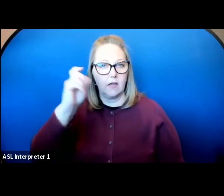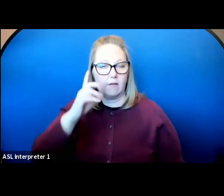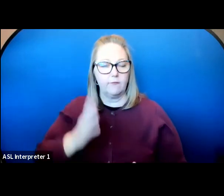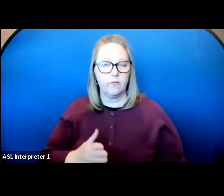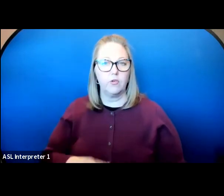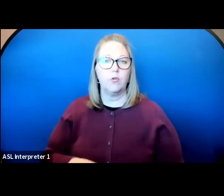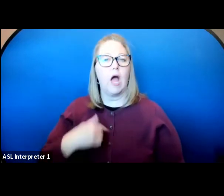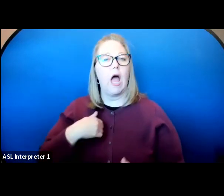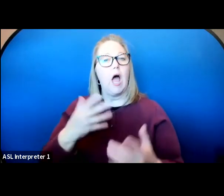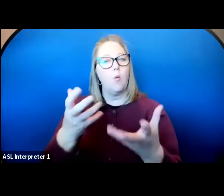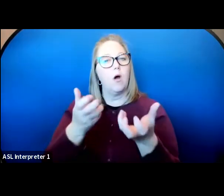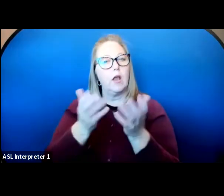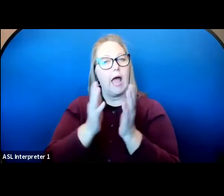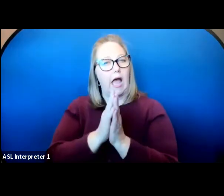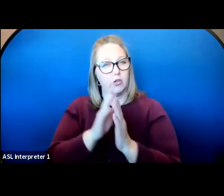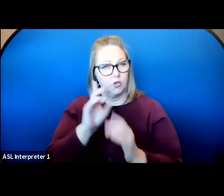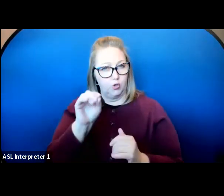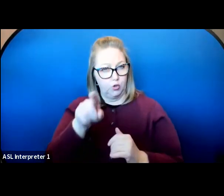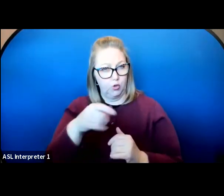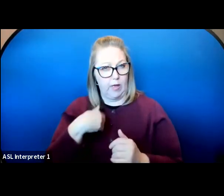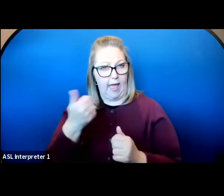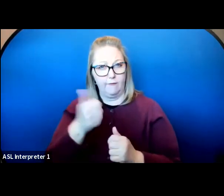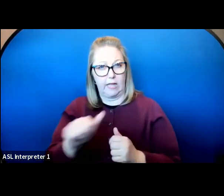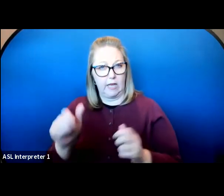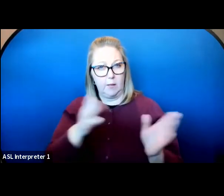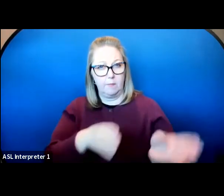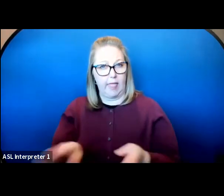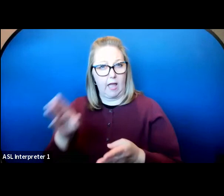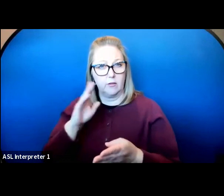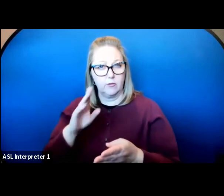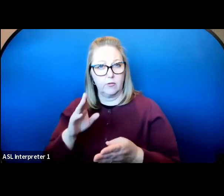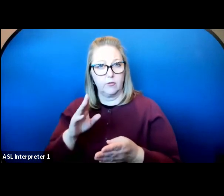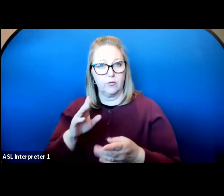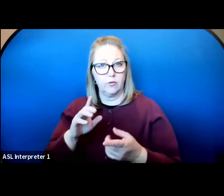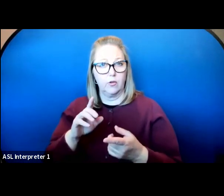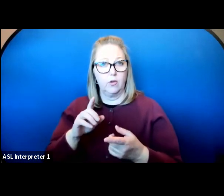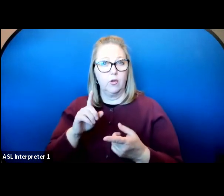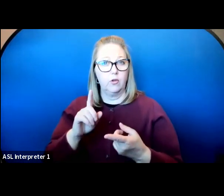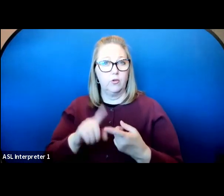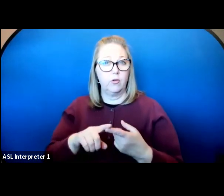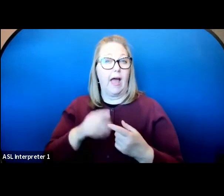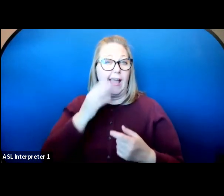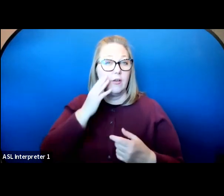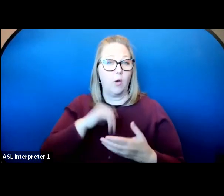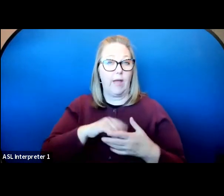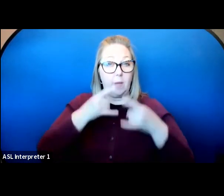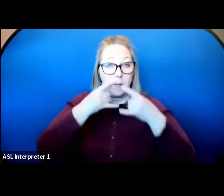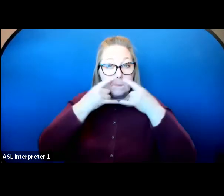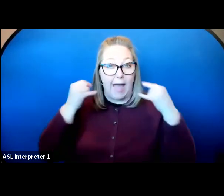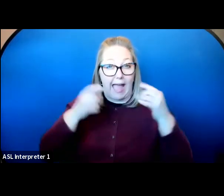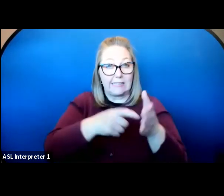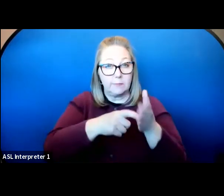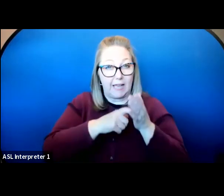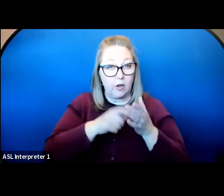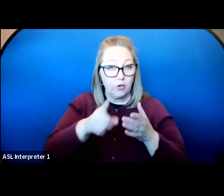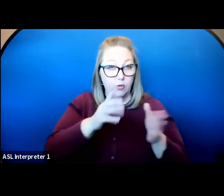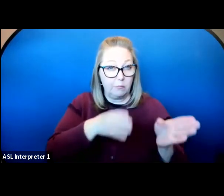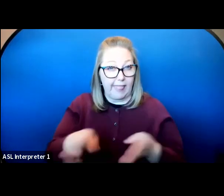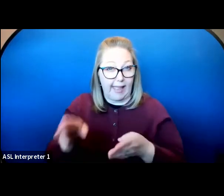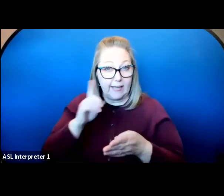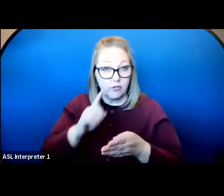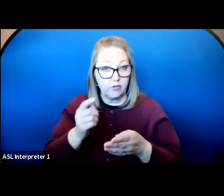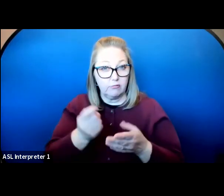to ask if you have any plans to lift the state's mask mandate, as we've seen in other states. And if